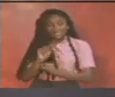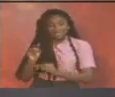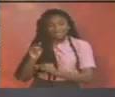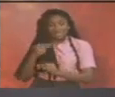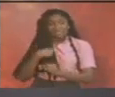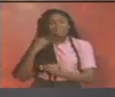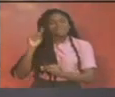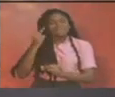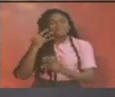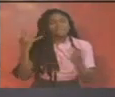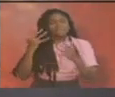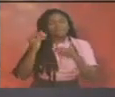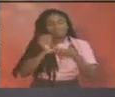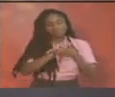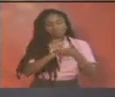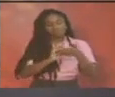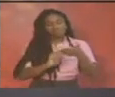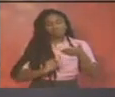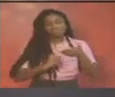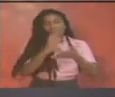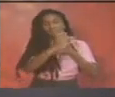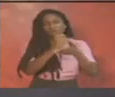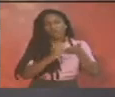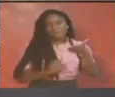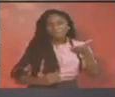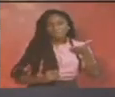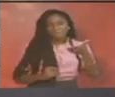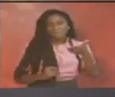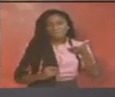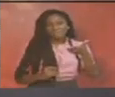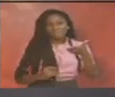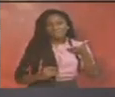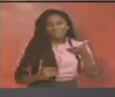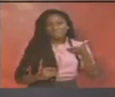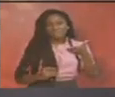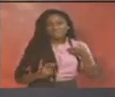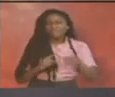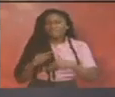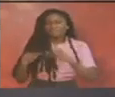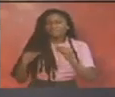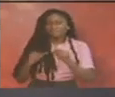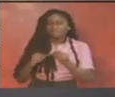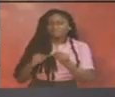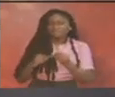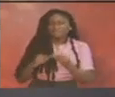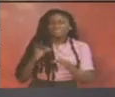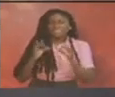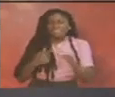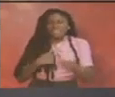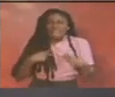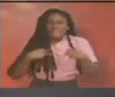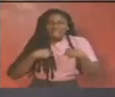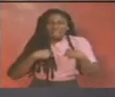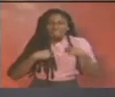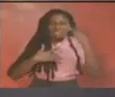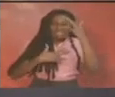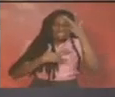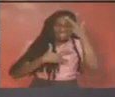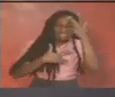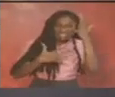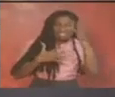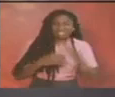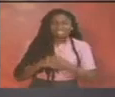The screening form included details which requested any pre-morbid state that we had,